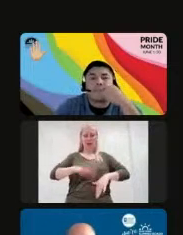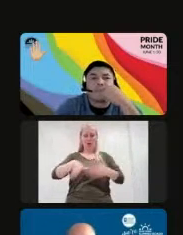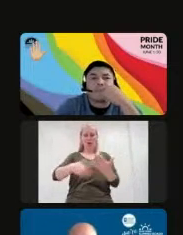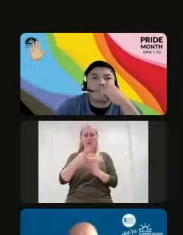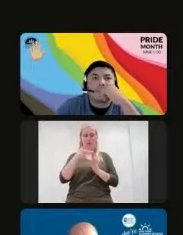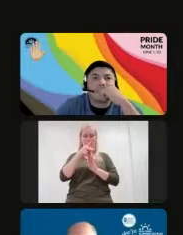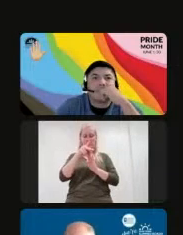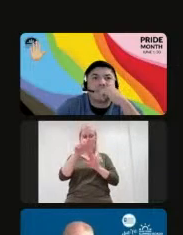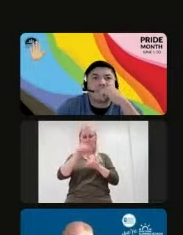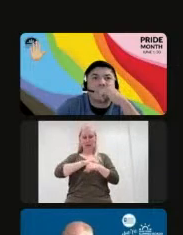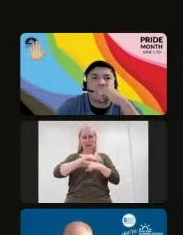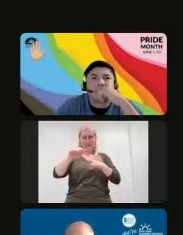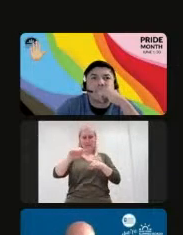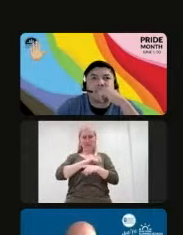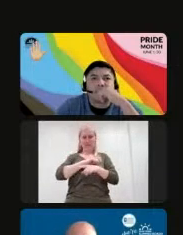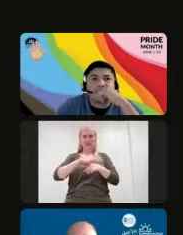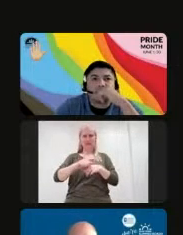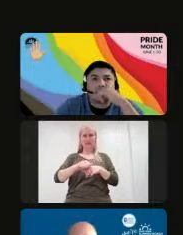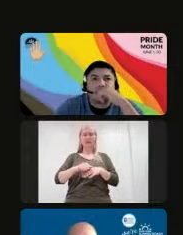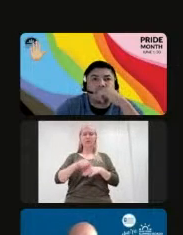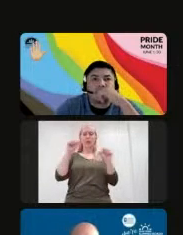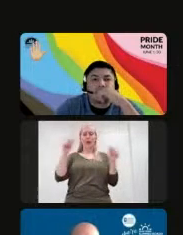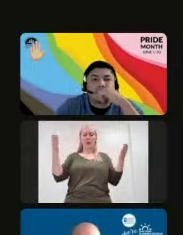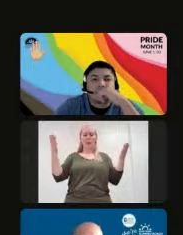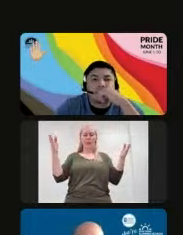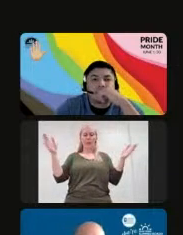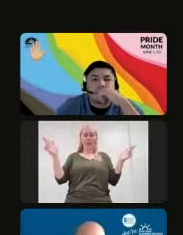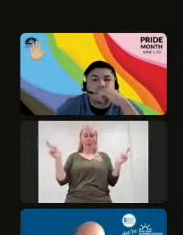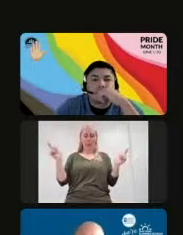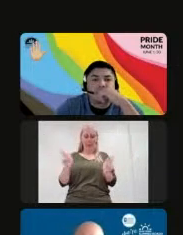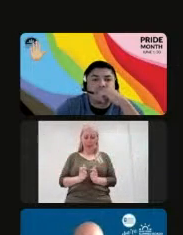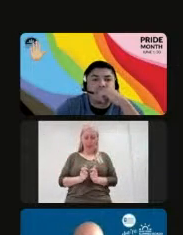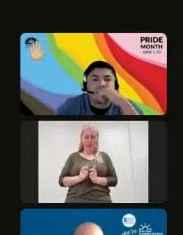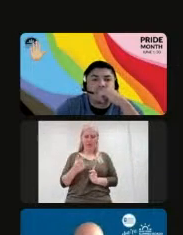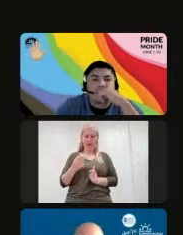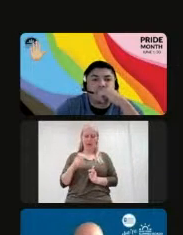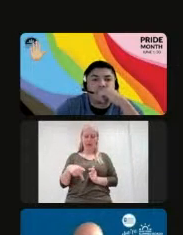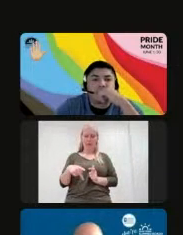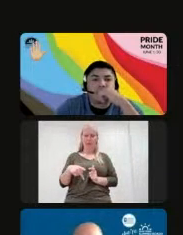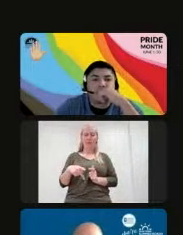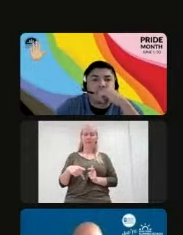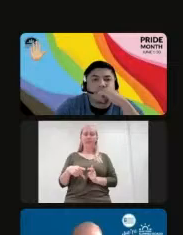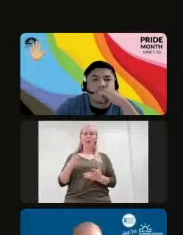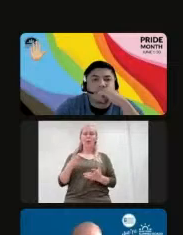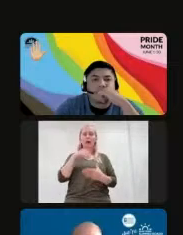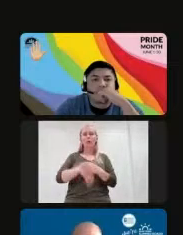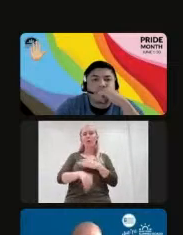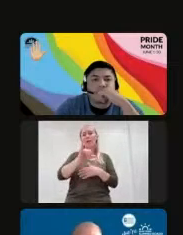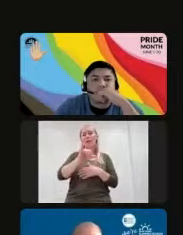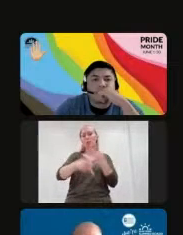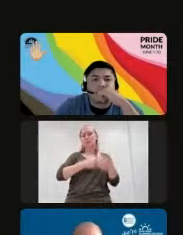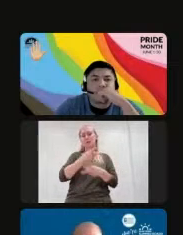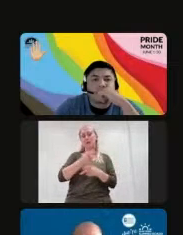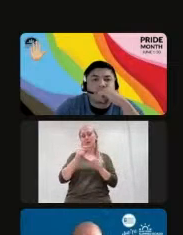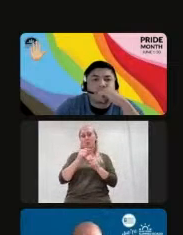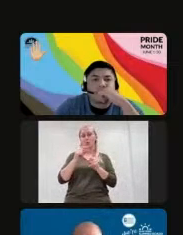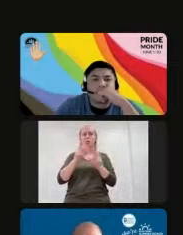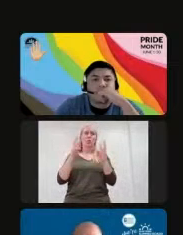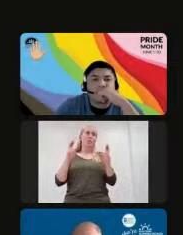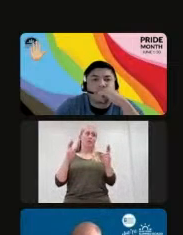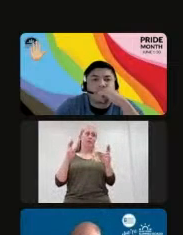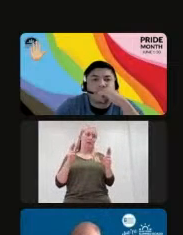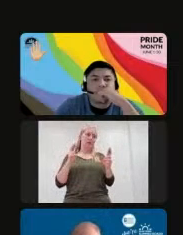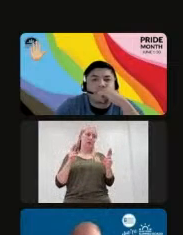that we'll close the gap. That's why I wanted to include those words. Hopefully it will